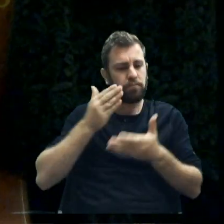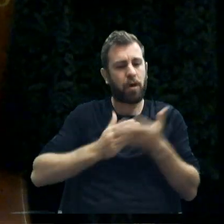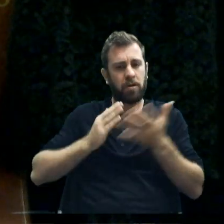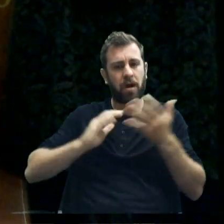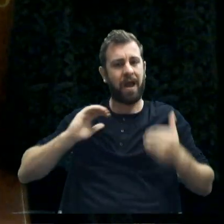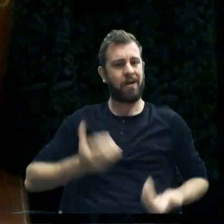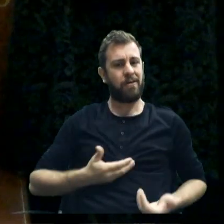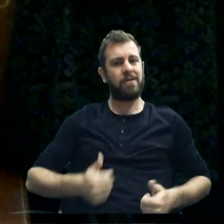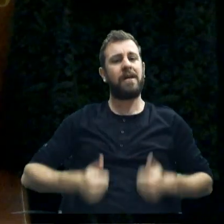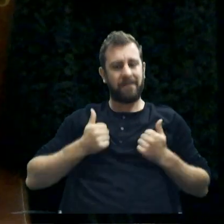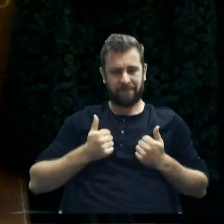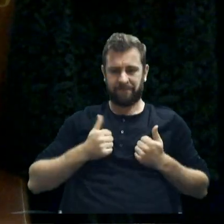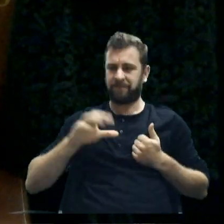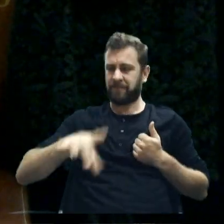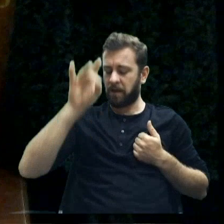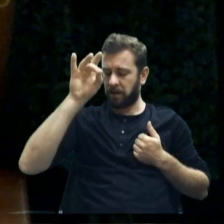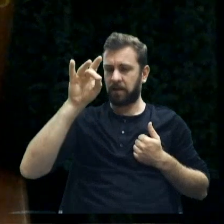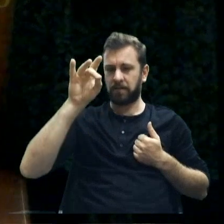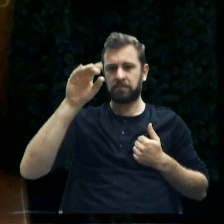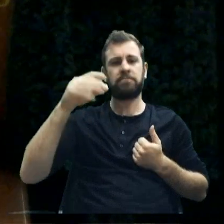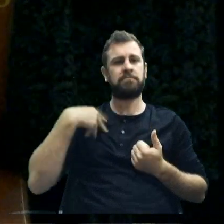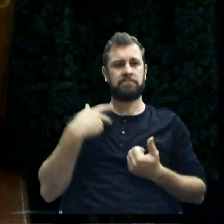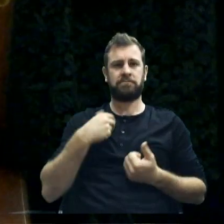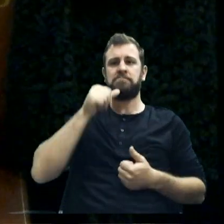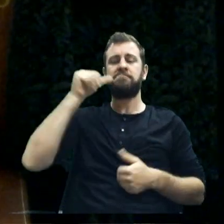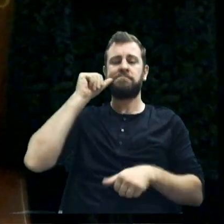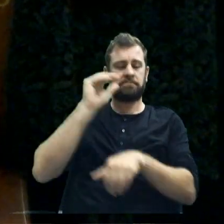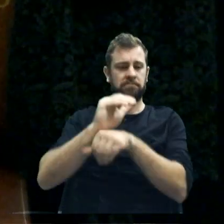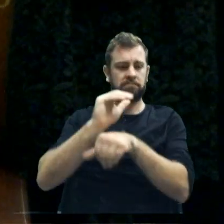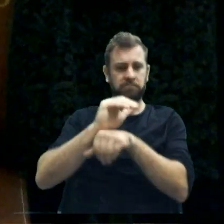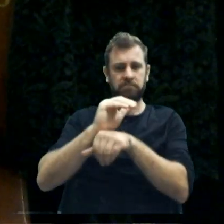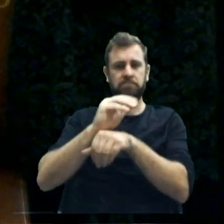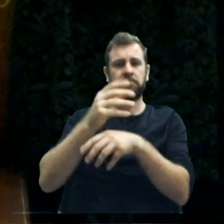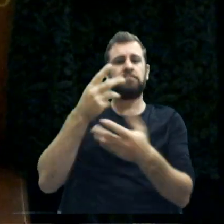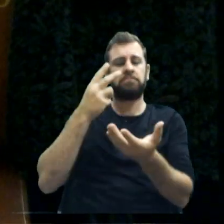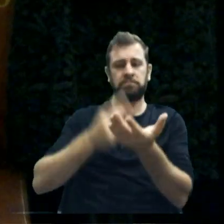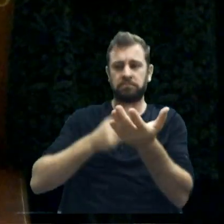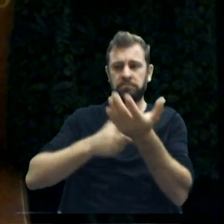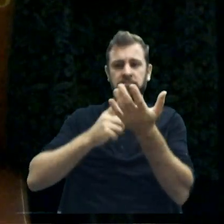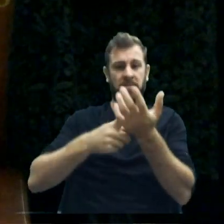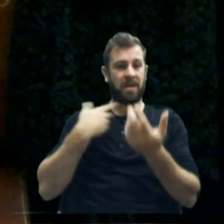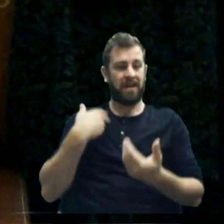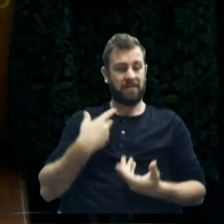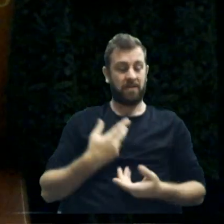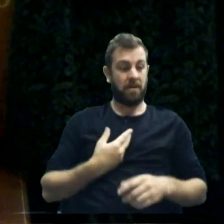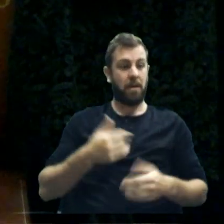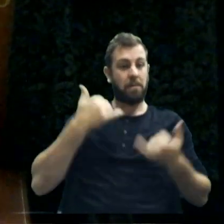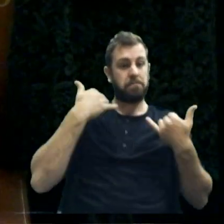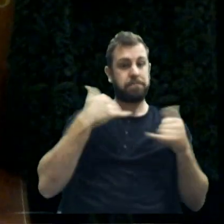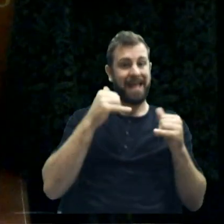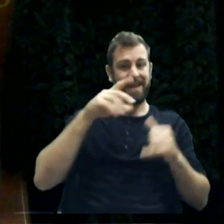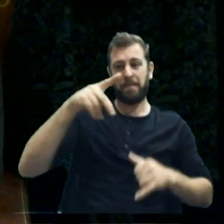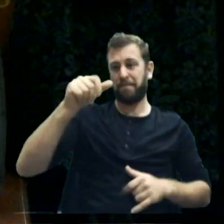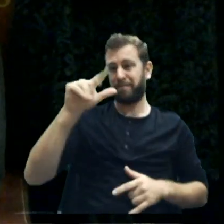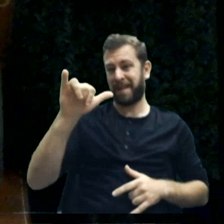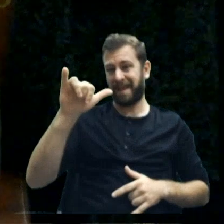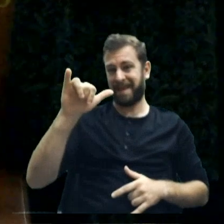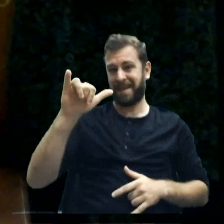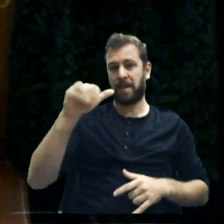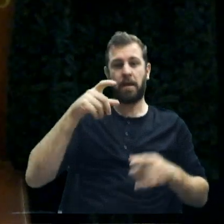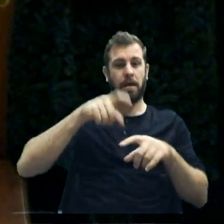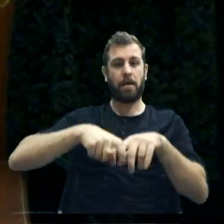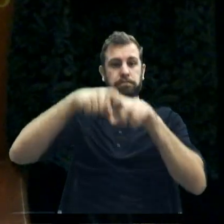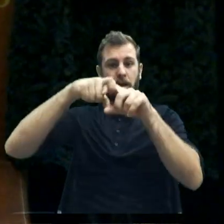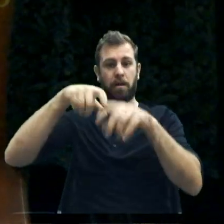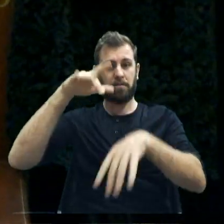in the beginning of yesterday's discussion, there is no play and no pause button when it comes to Allah. It's not like we turn him off for